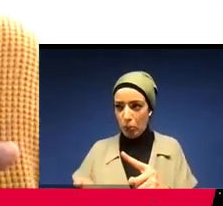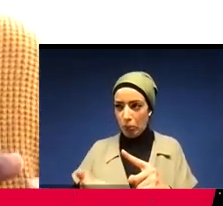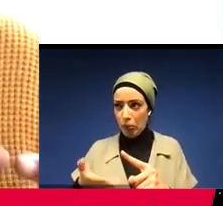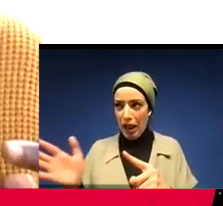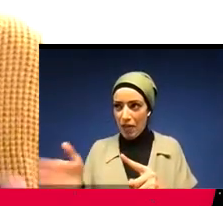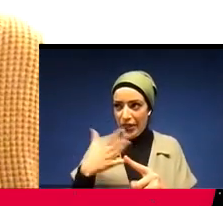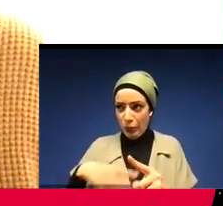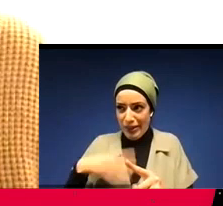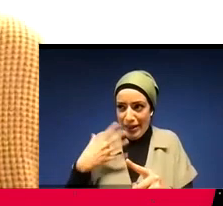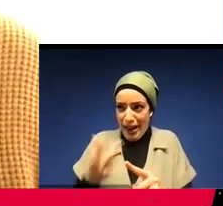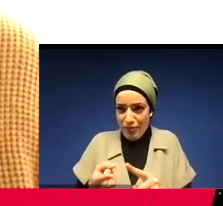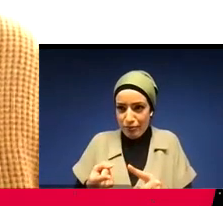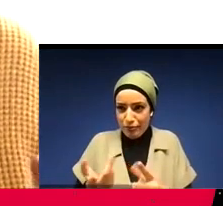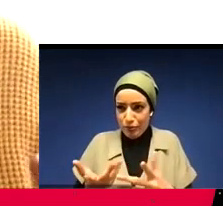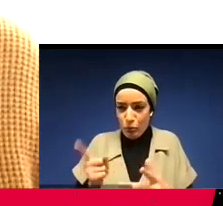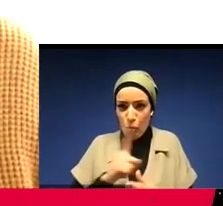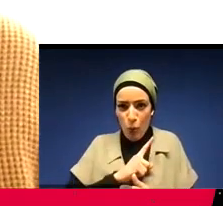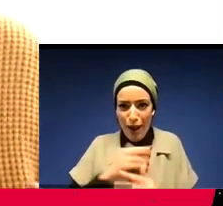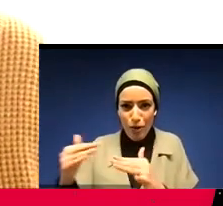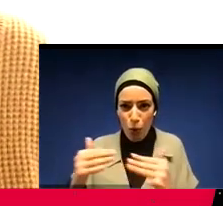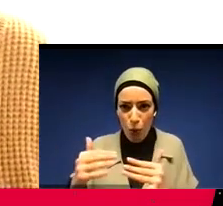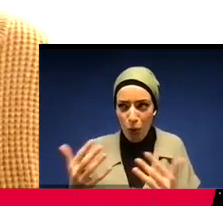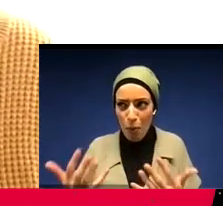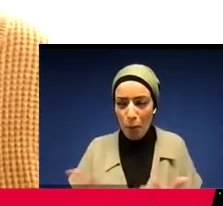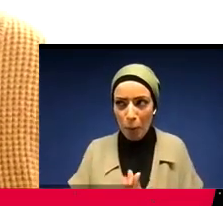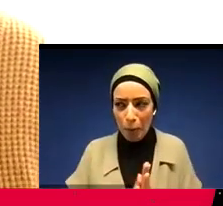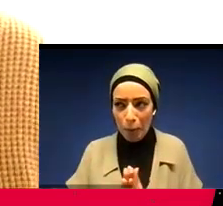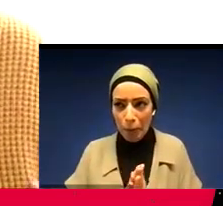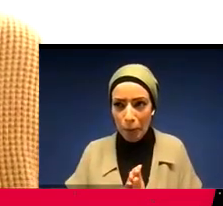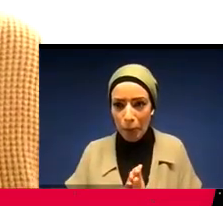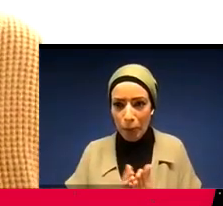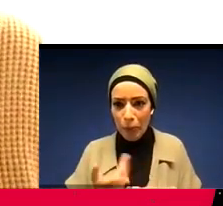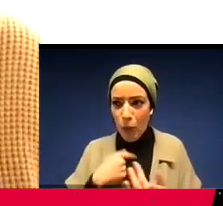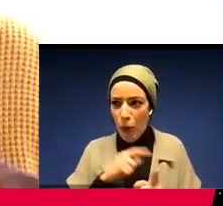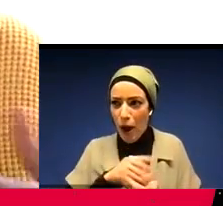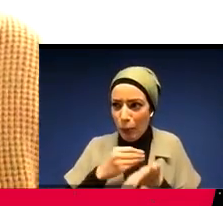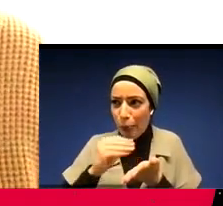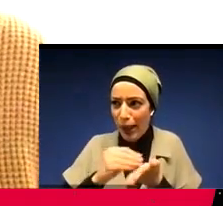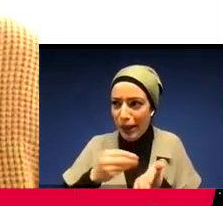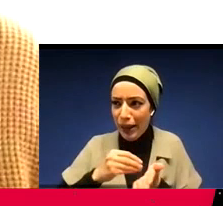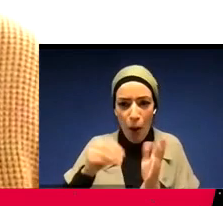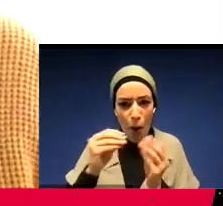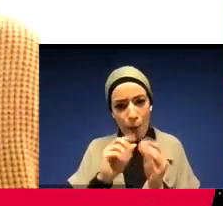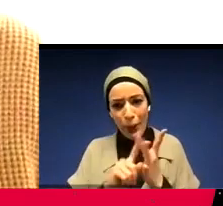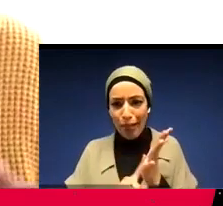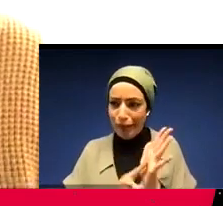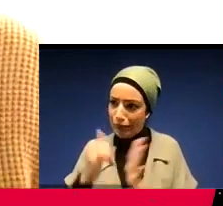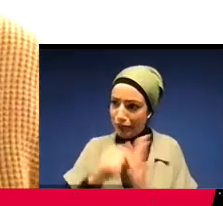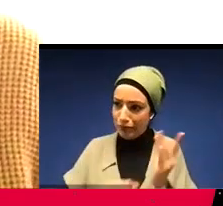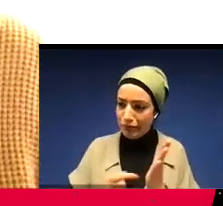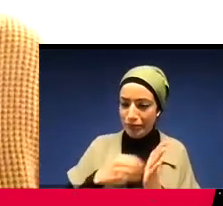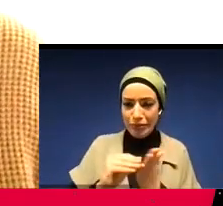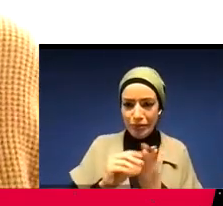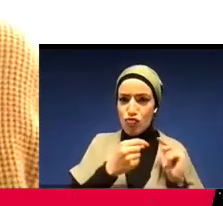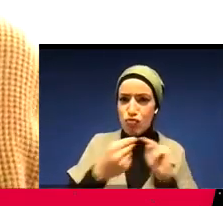rock where we have everything we need. There's no need for war or anything. And, you know, we're out here like paying bills,